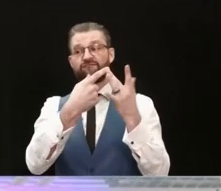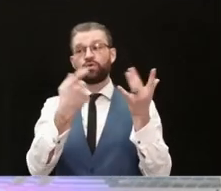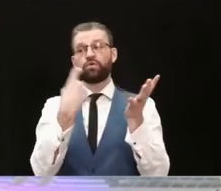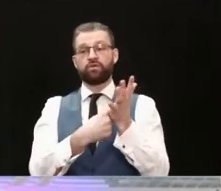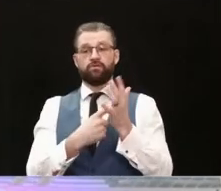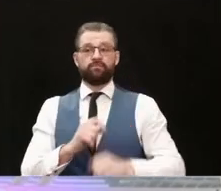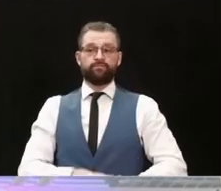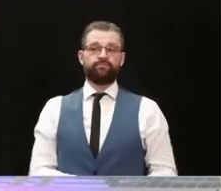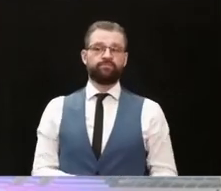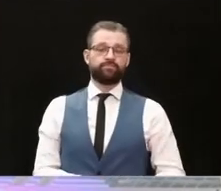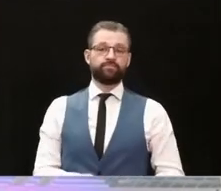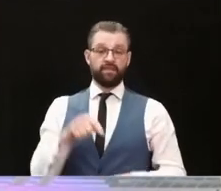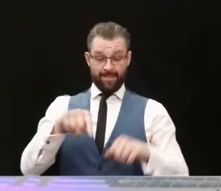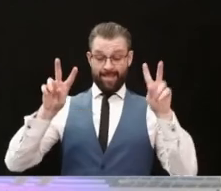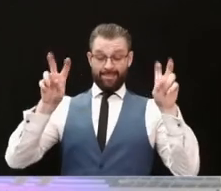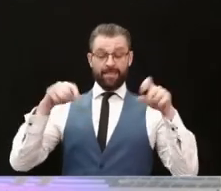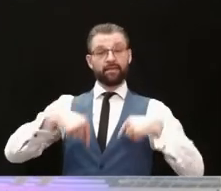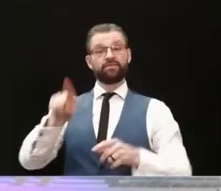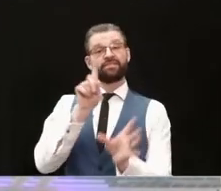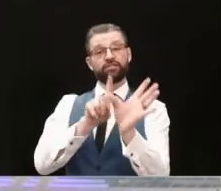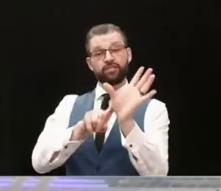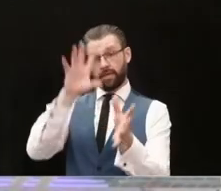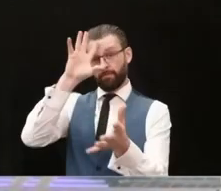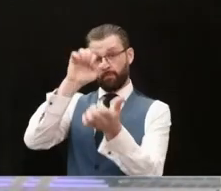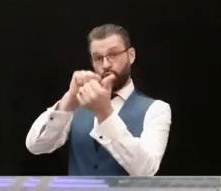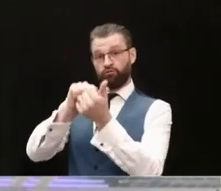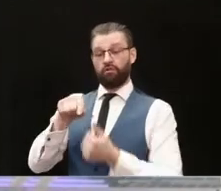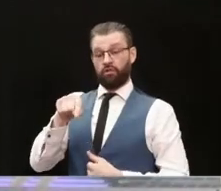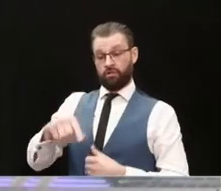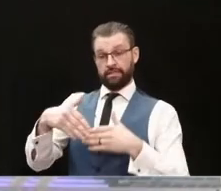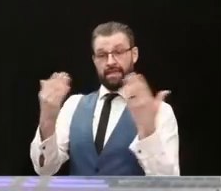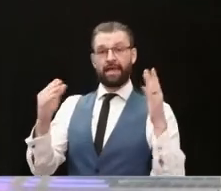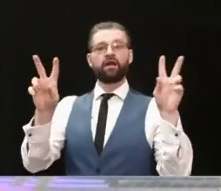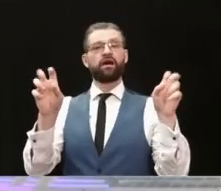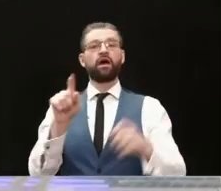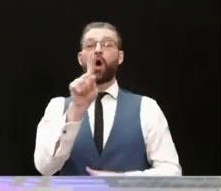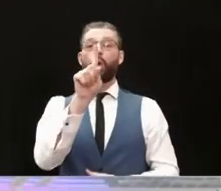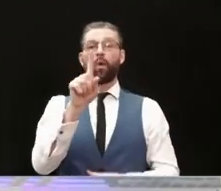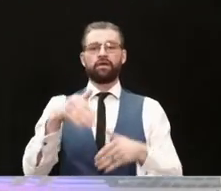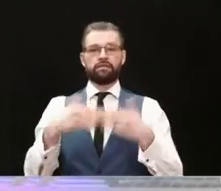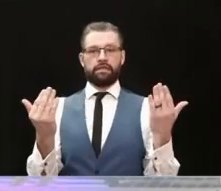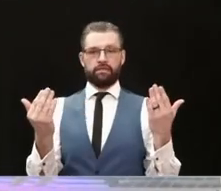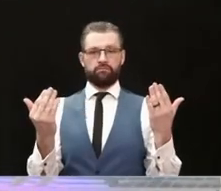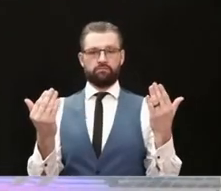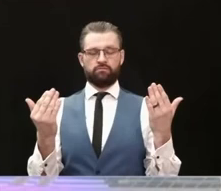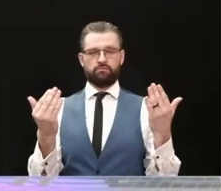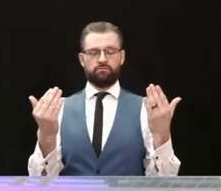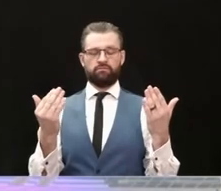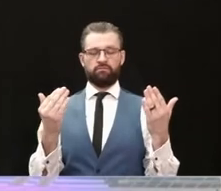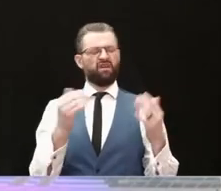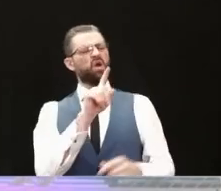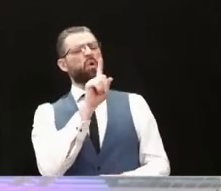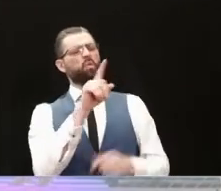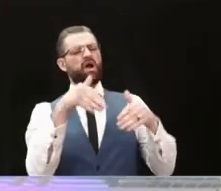The theme of this year's Holocaust Memorial Day is One Day. Now, you can interpret that in